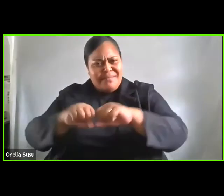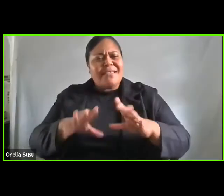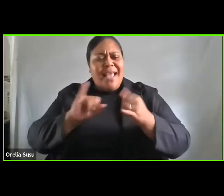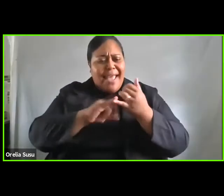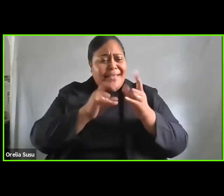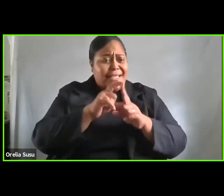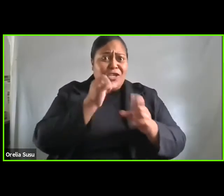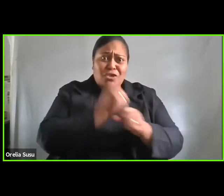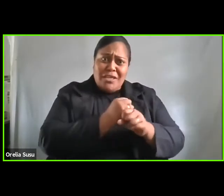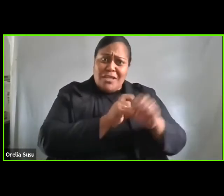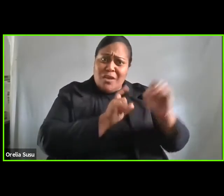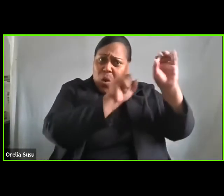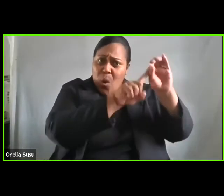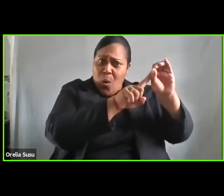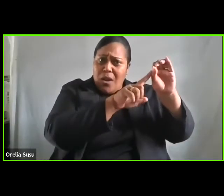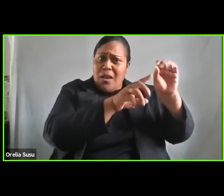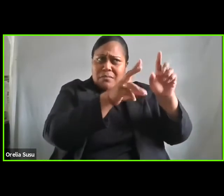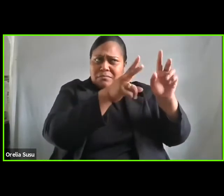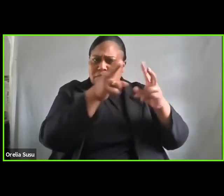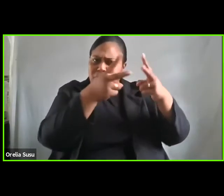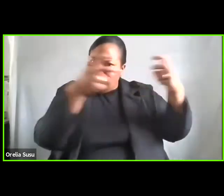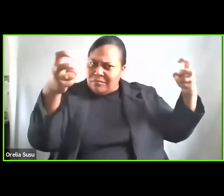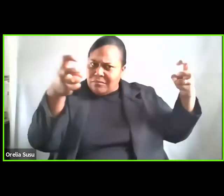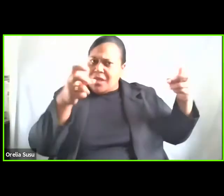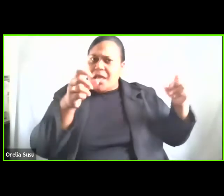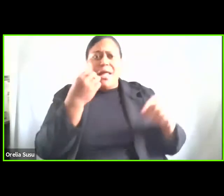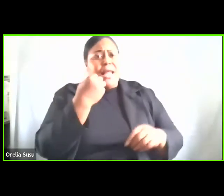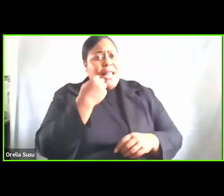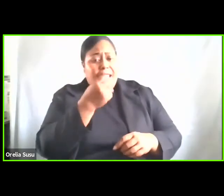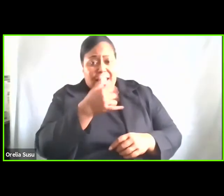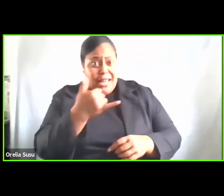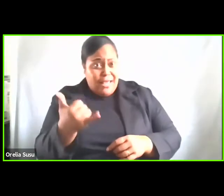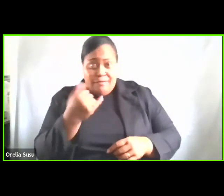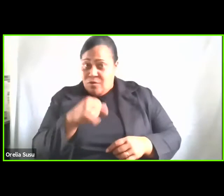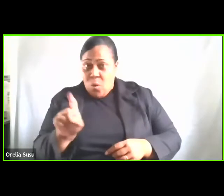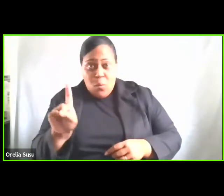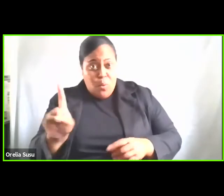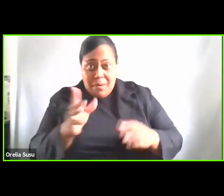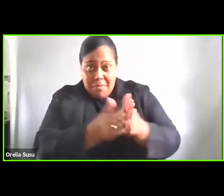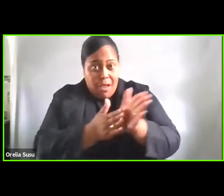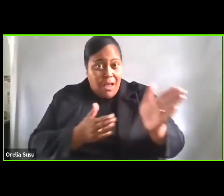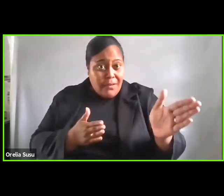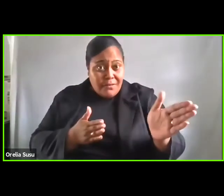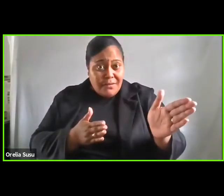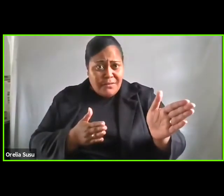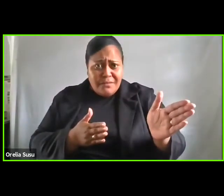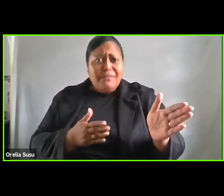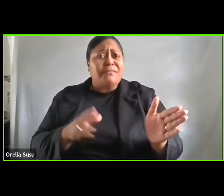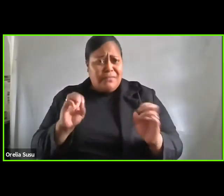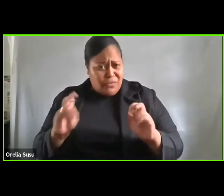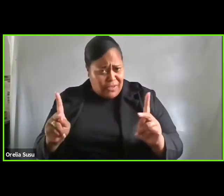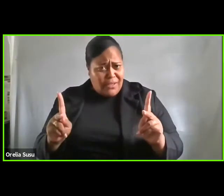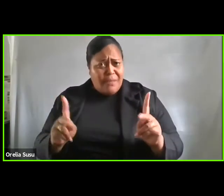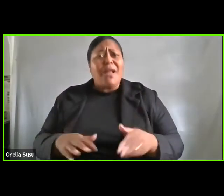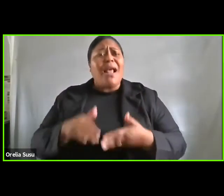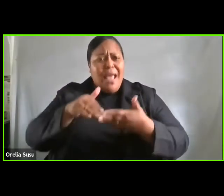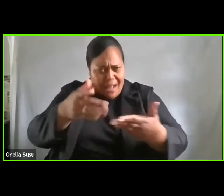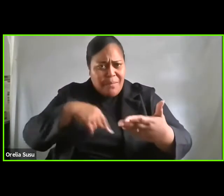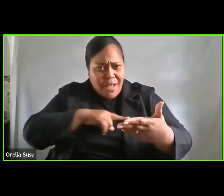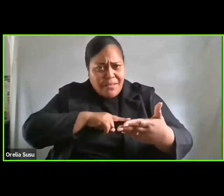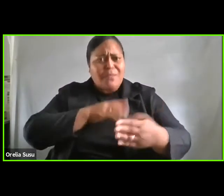leaving no one behind okay then help us work with us to be able to design policies that are about